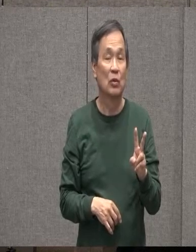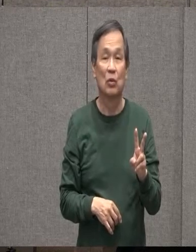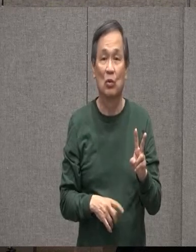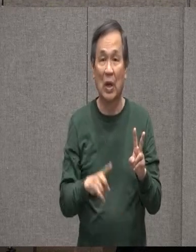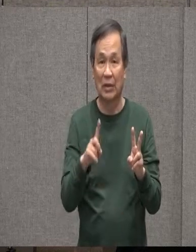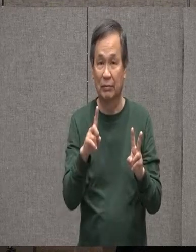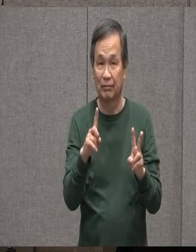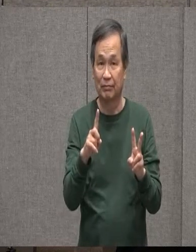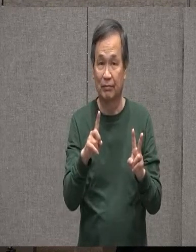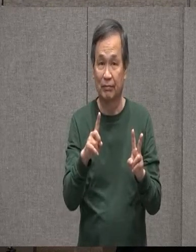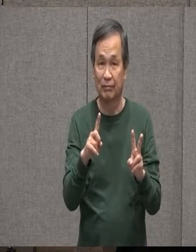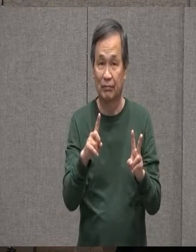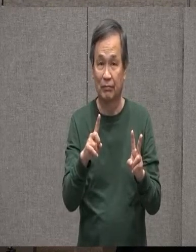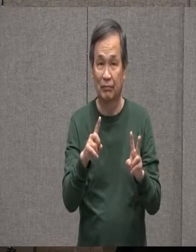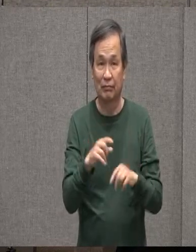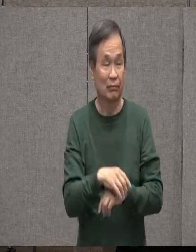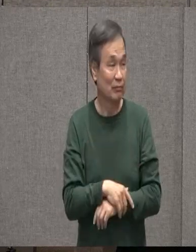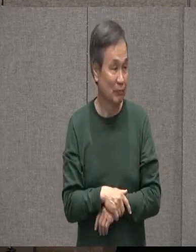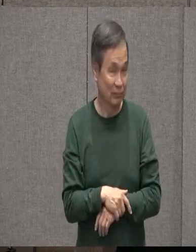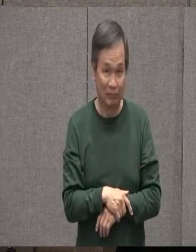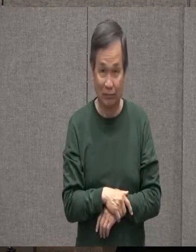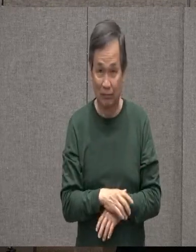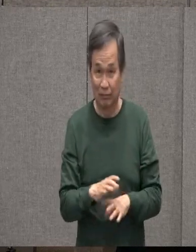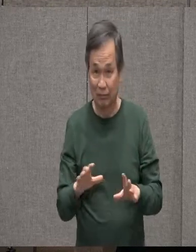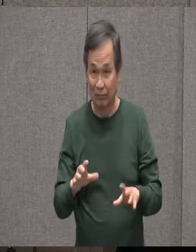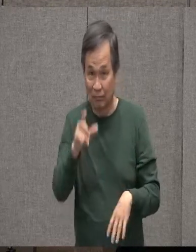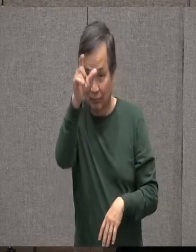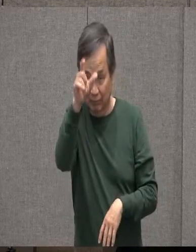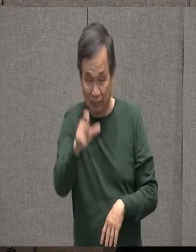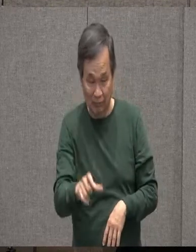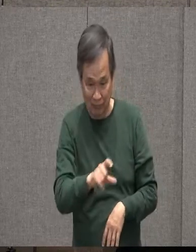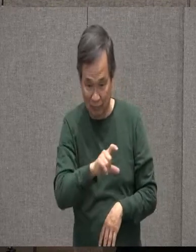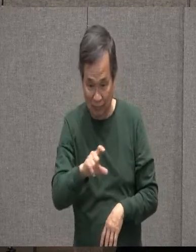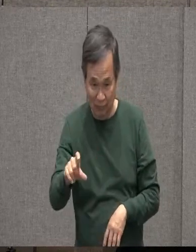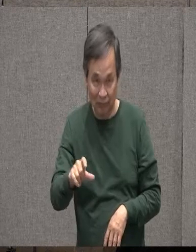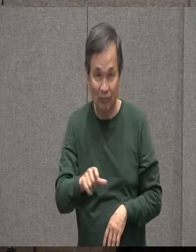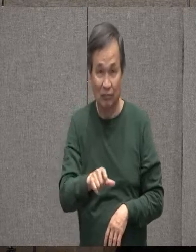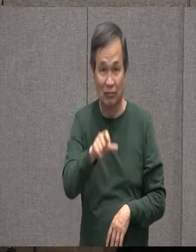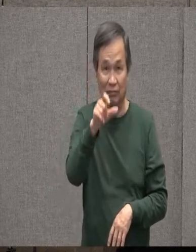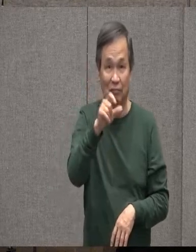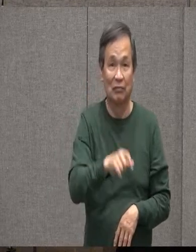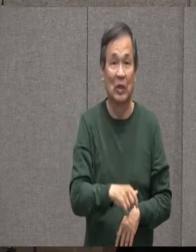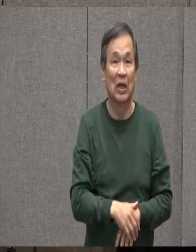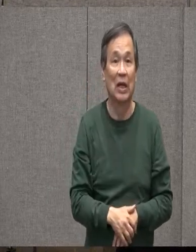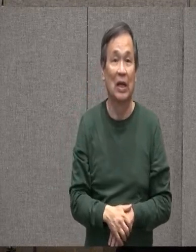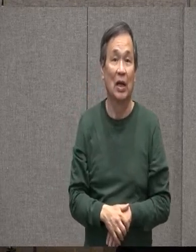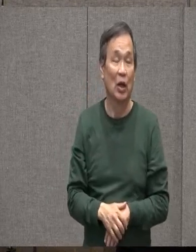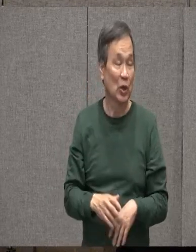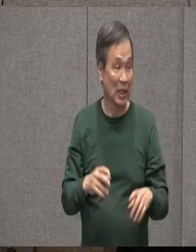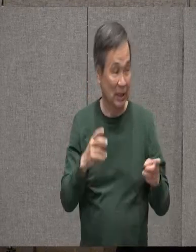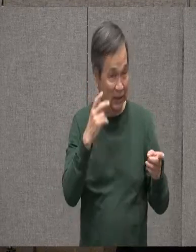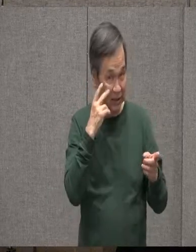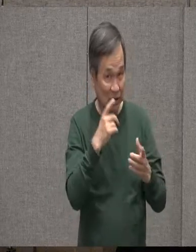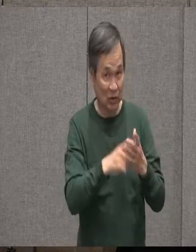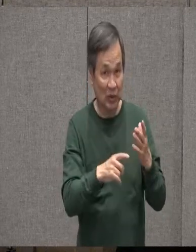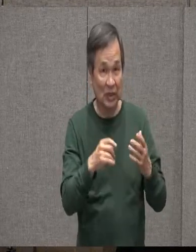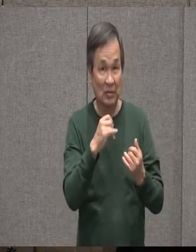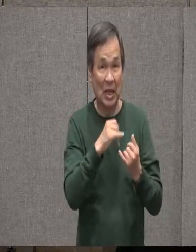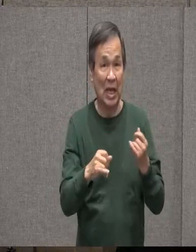have a 3 in this section. I don't quite know what might be happening up here, but I know in order to get a 3